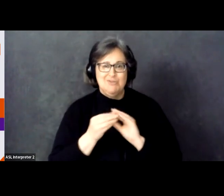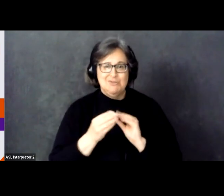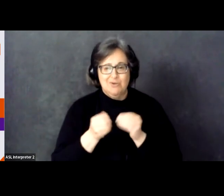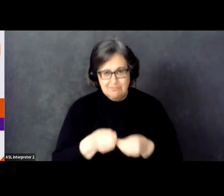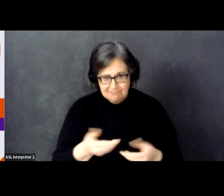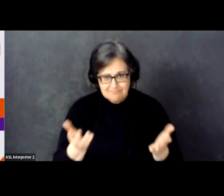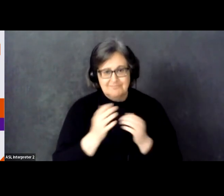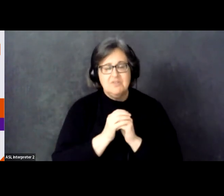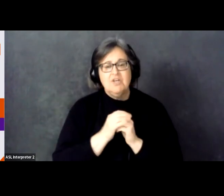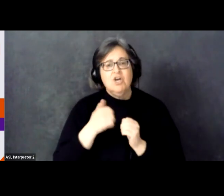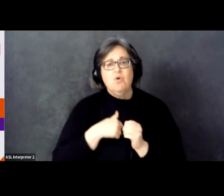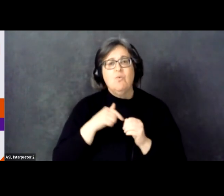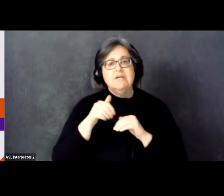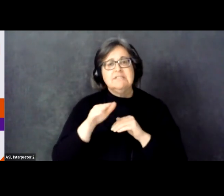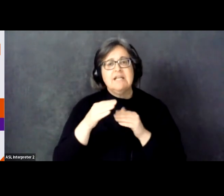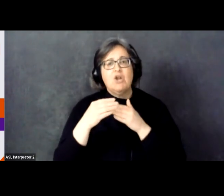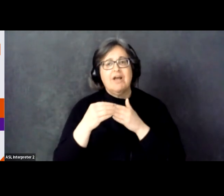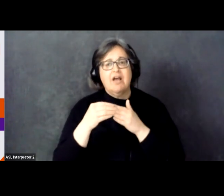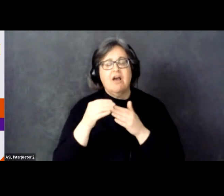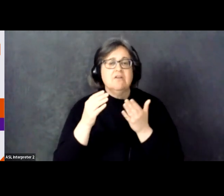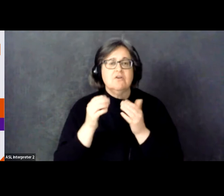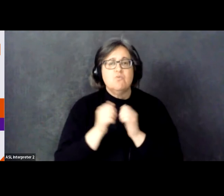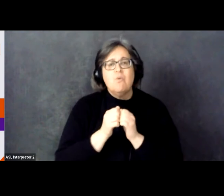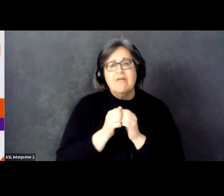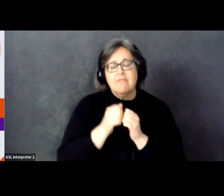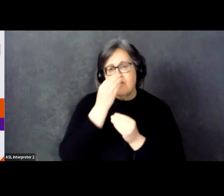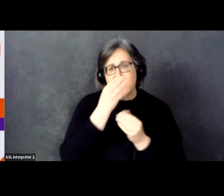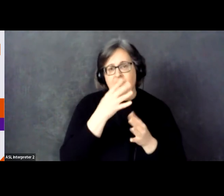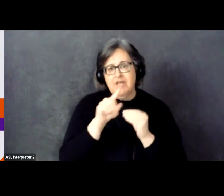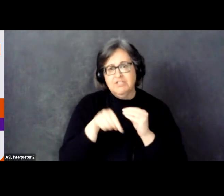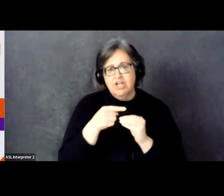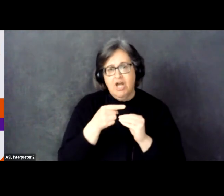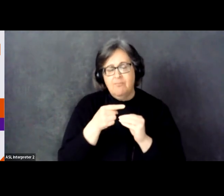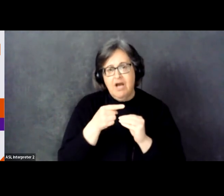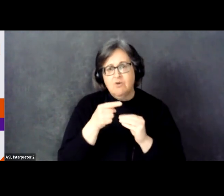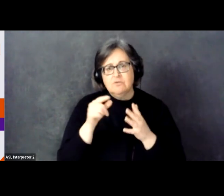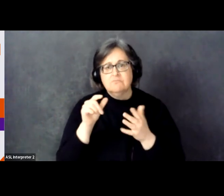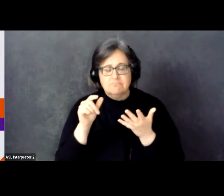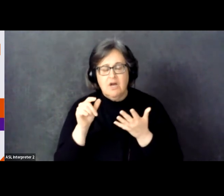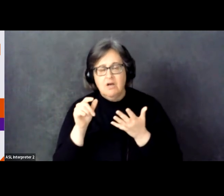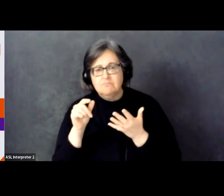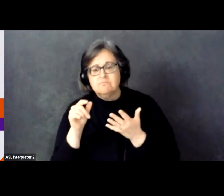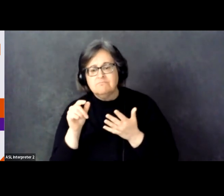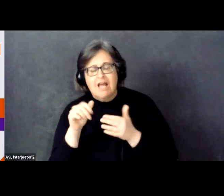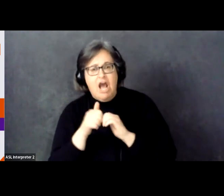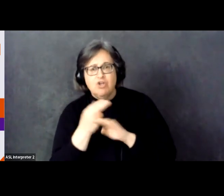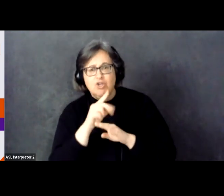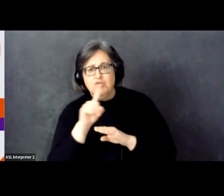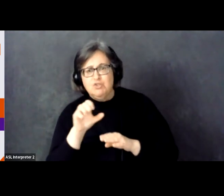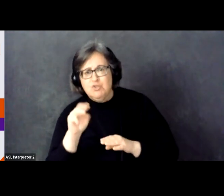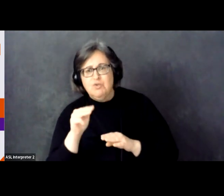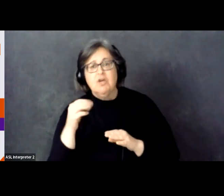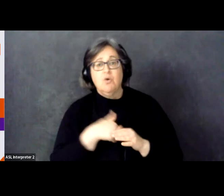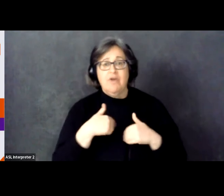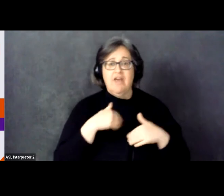accessing key accessibility features in Zoom, and we have CART ASL interpreters, and I think we're pretty close to having Spanish translation